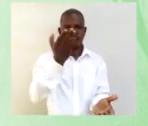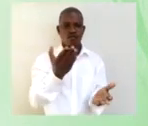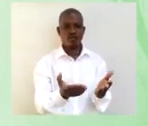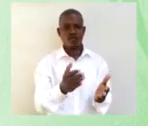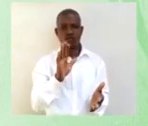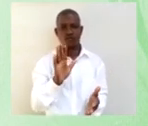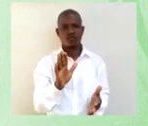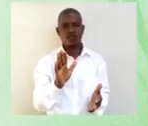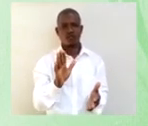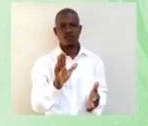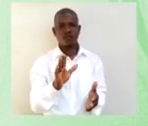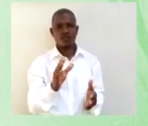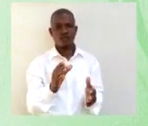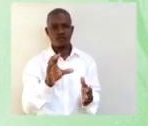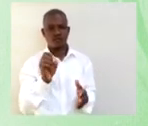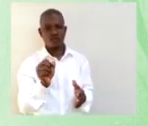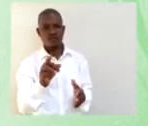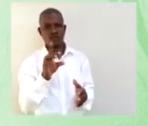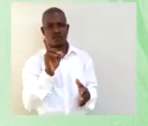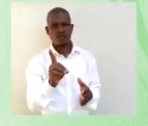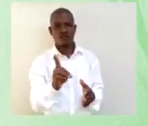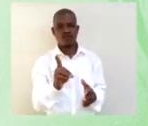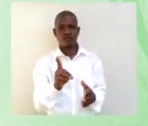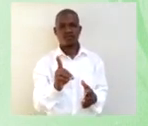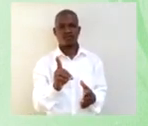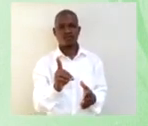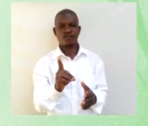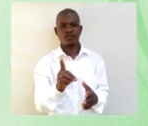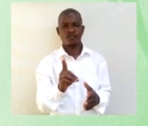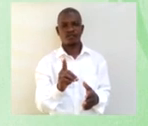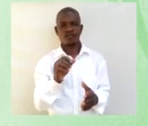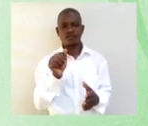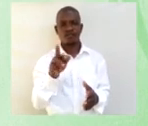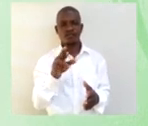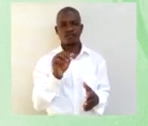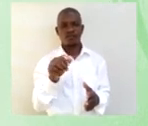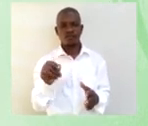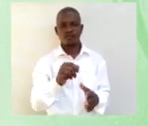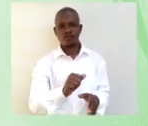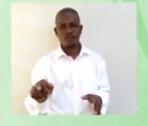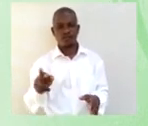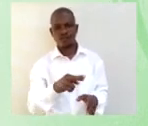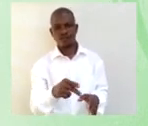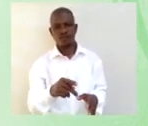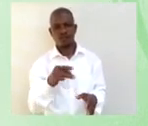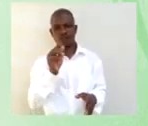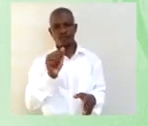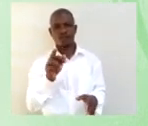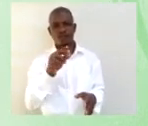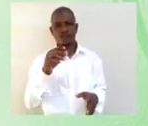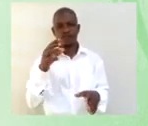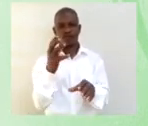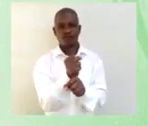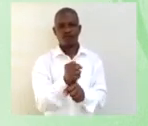whale. 5. Card, C-A-R-D, A-R underlined.